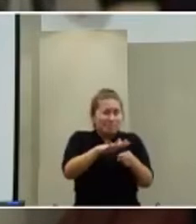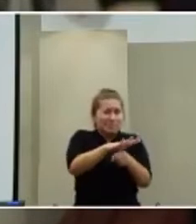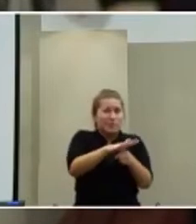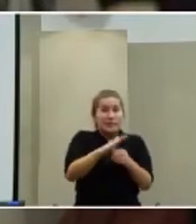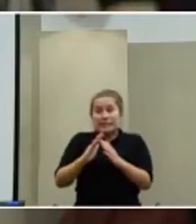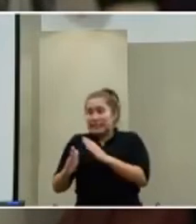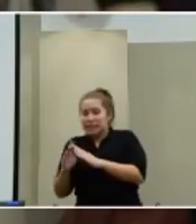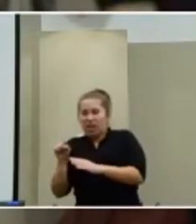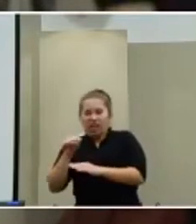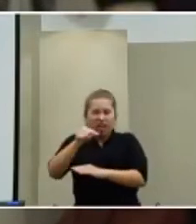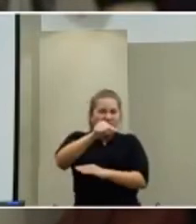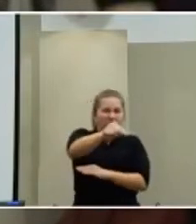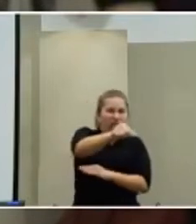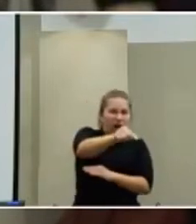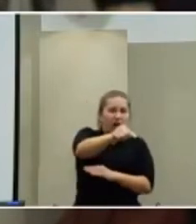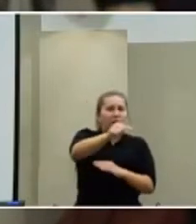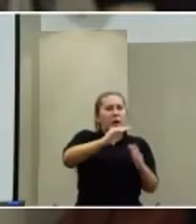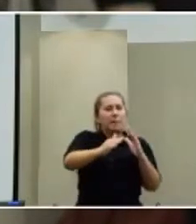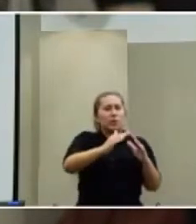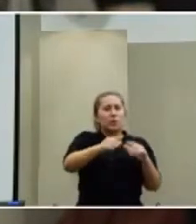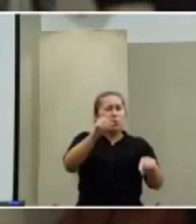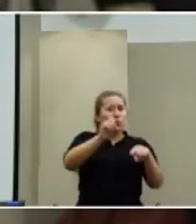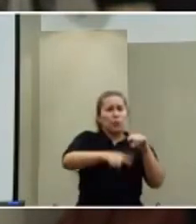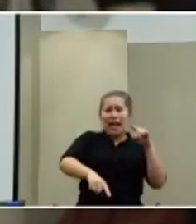You can't reach out